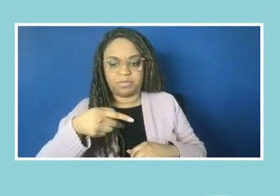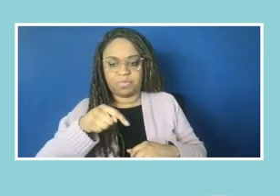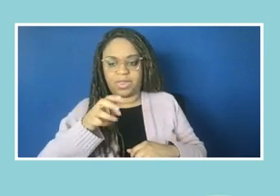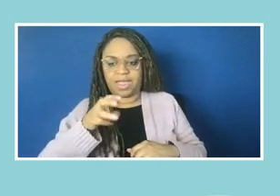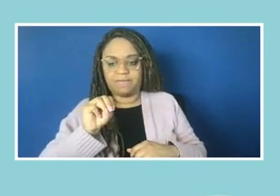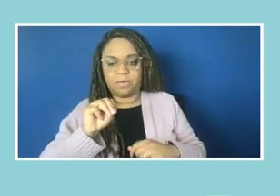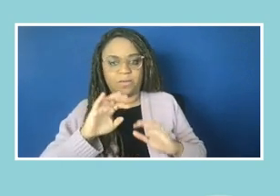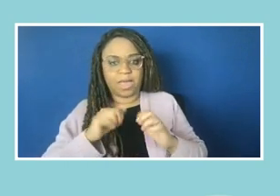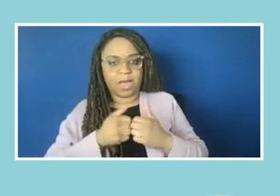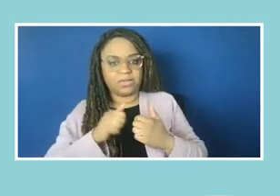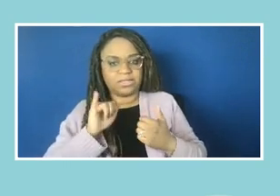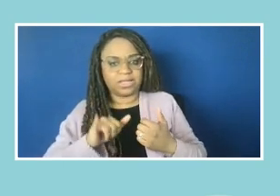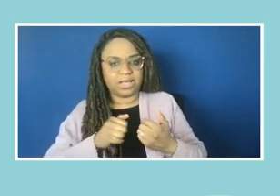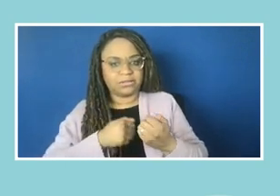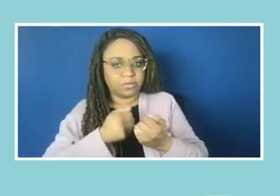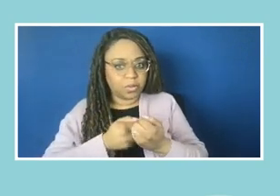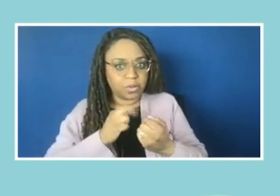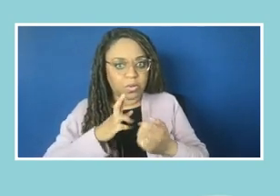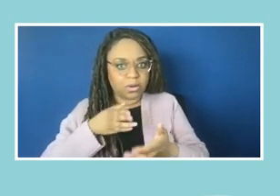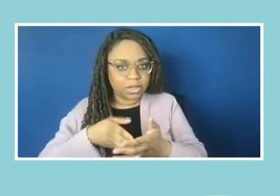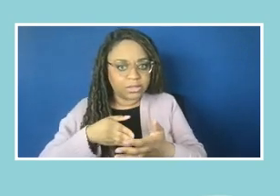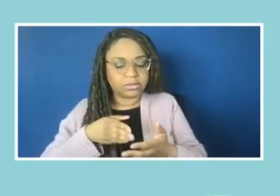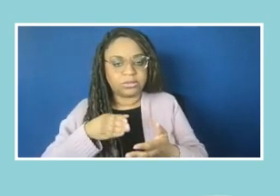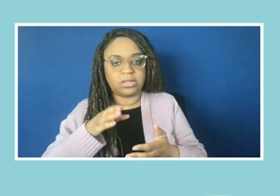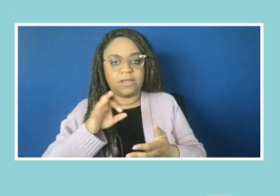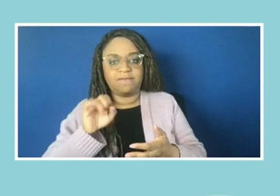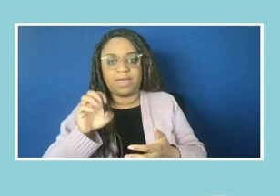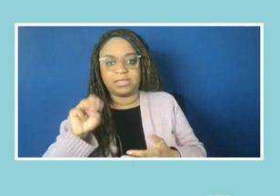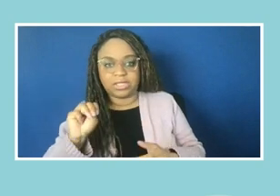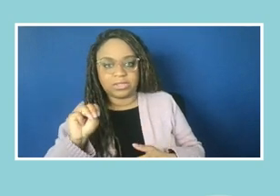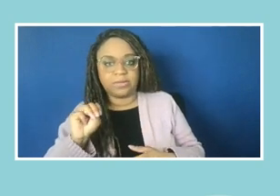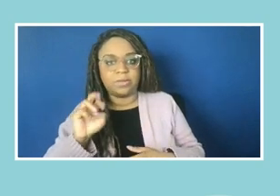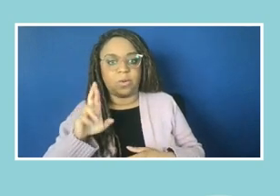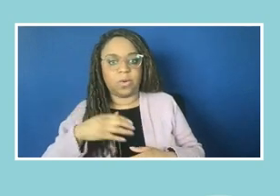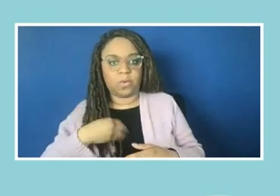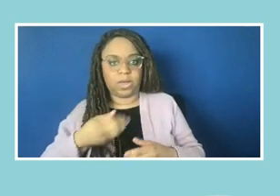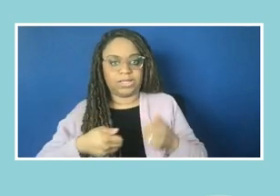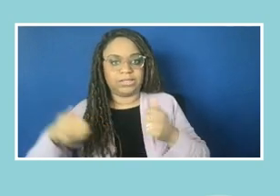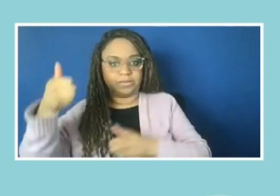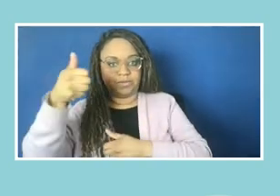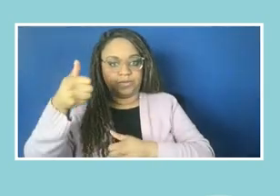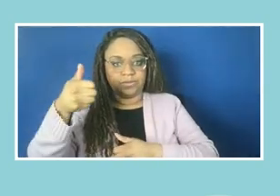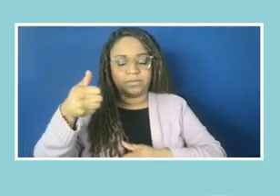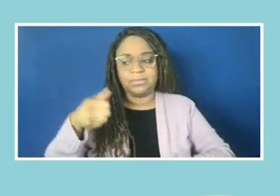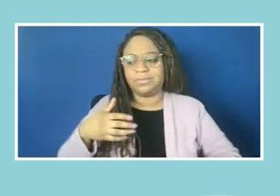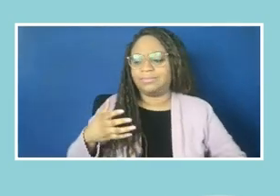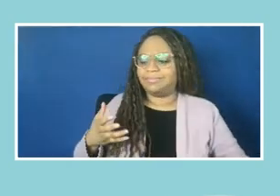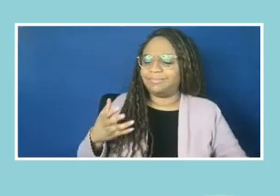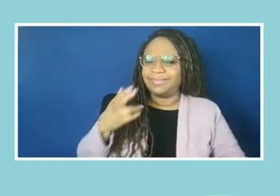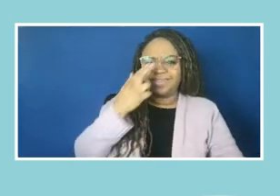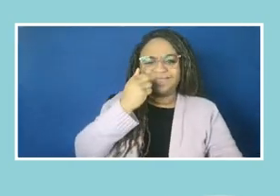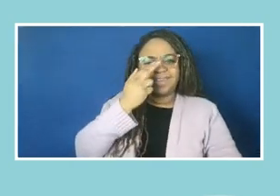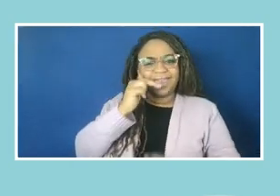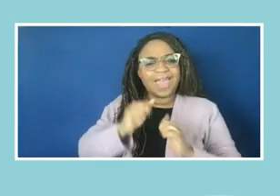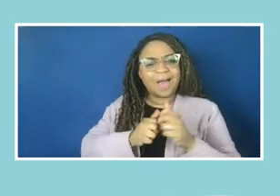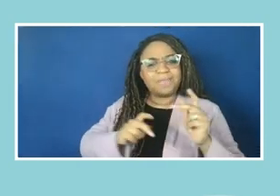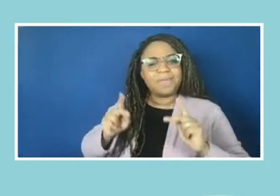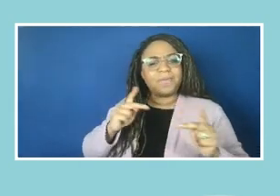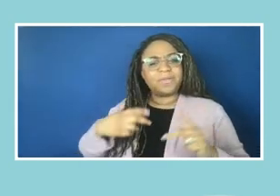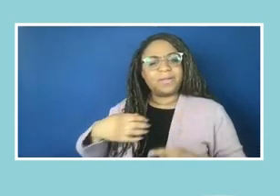supremacy? As it's funny how we are complaining about cancel culture, to be honest, because it's